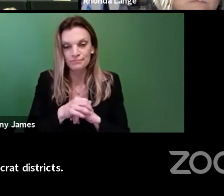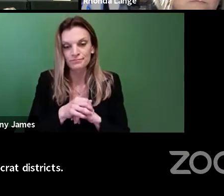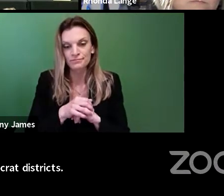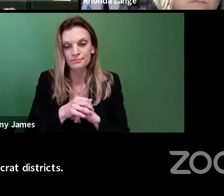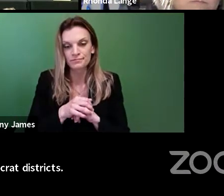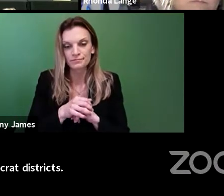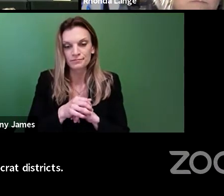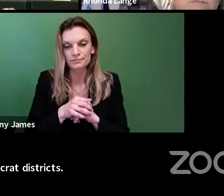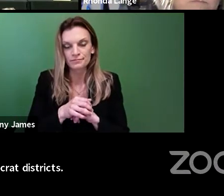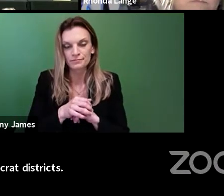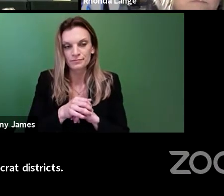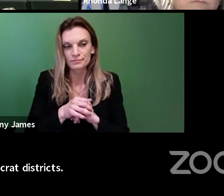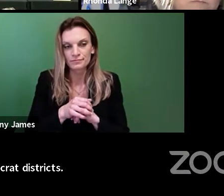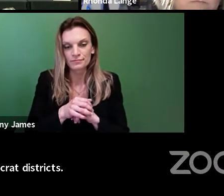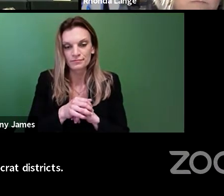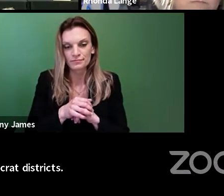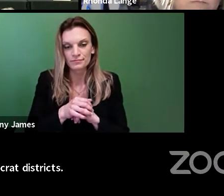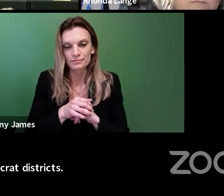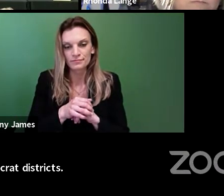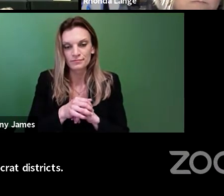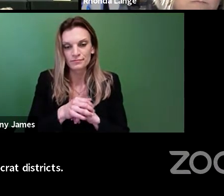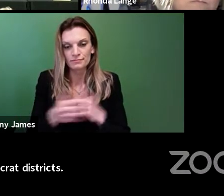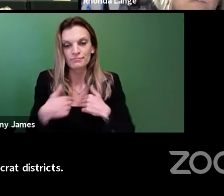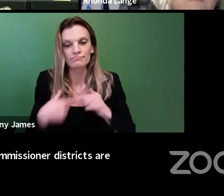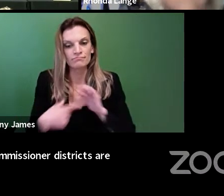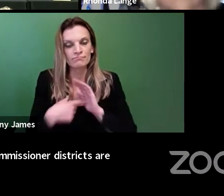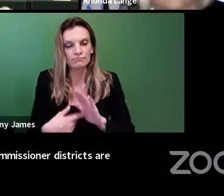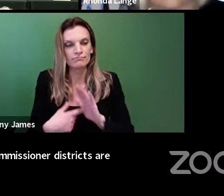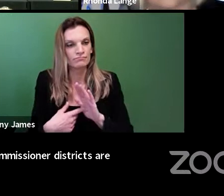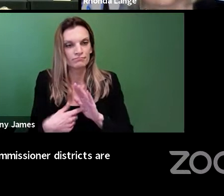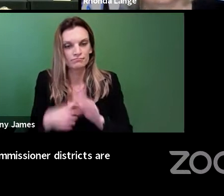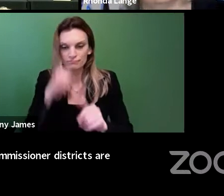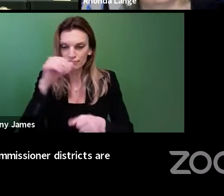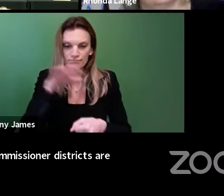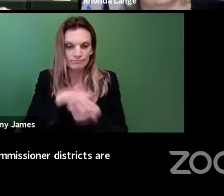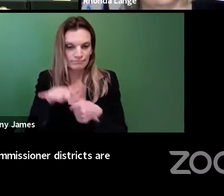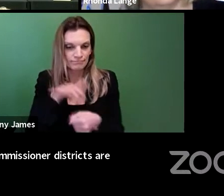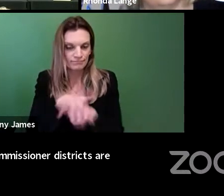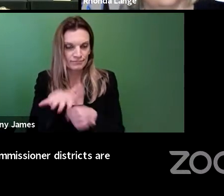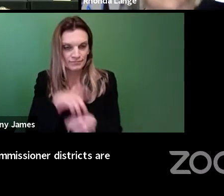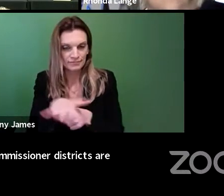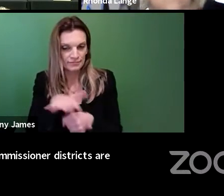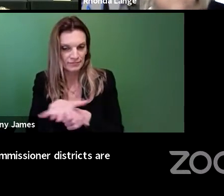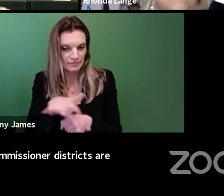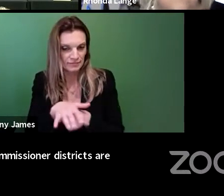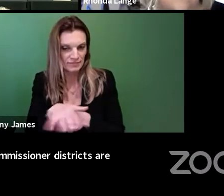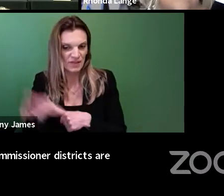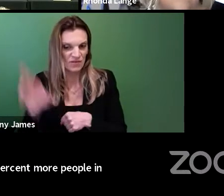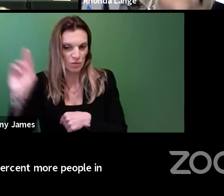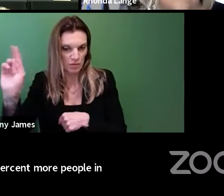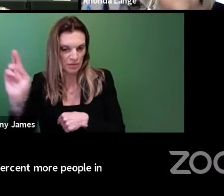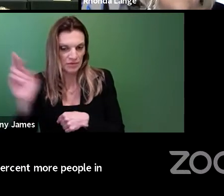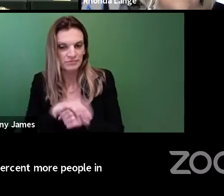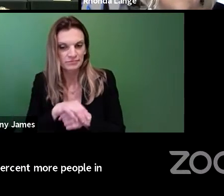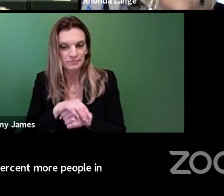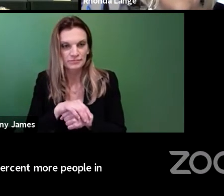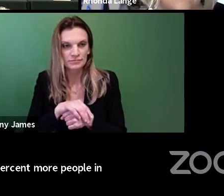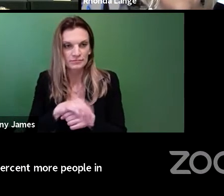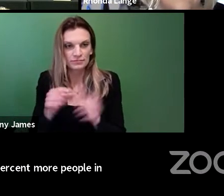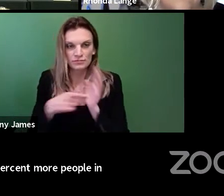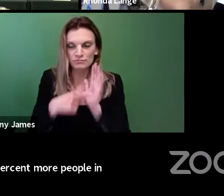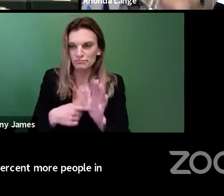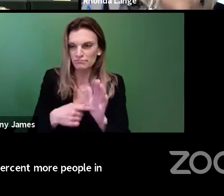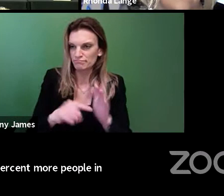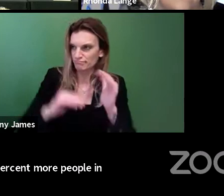districts are underrepresented by having up to 25% more people in the district with the same amount of representation.